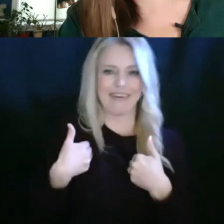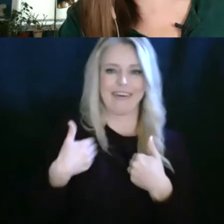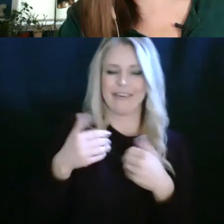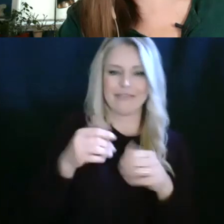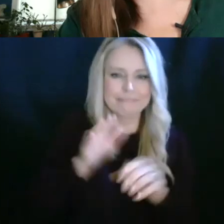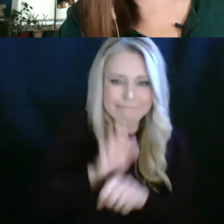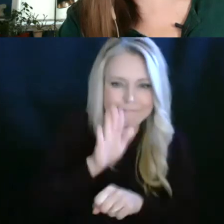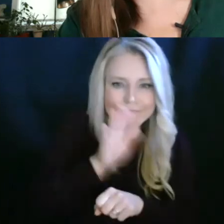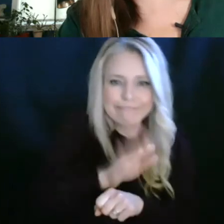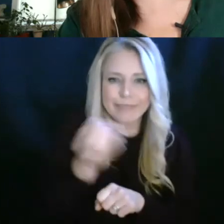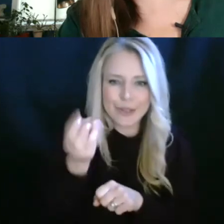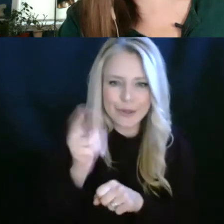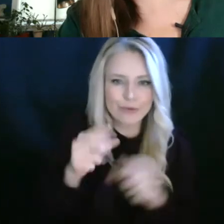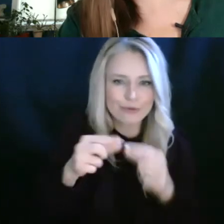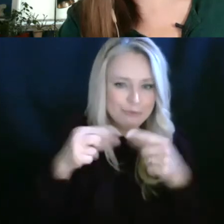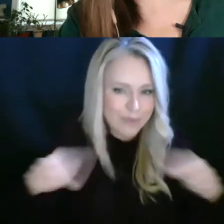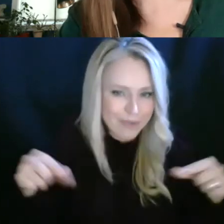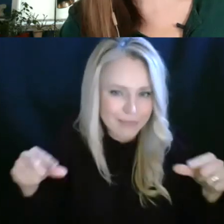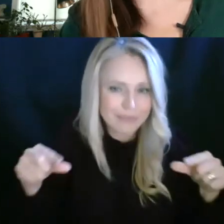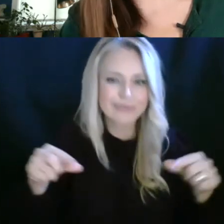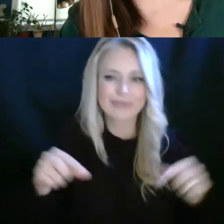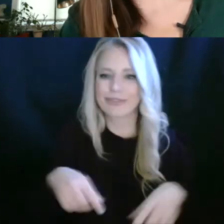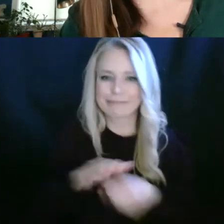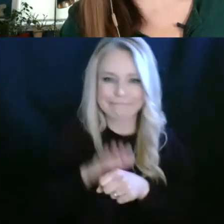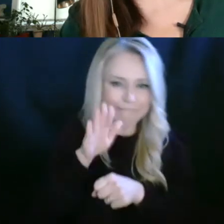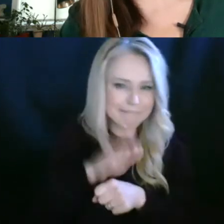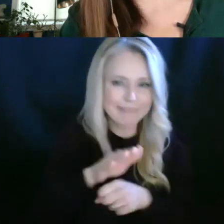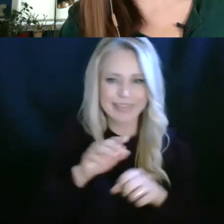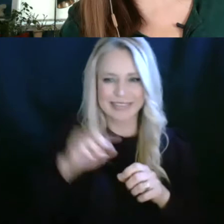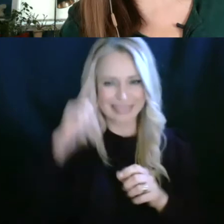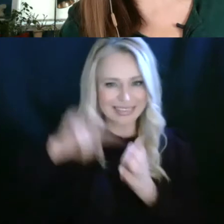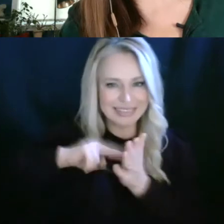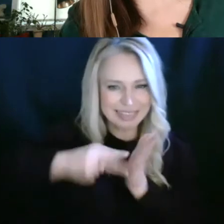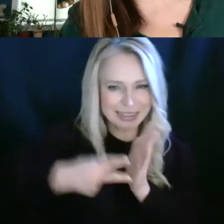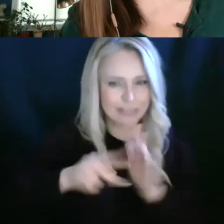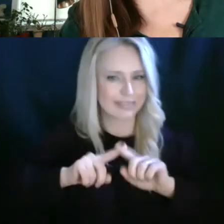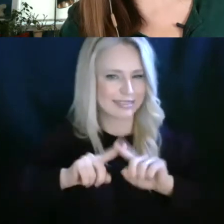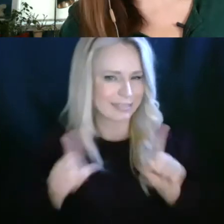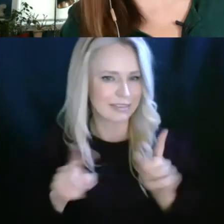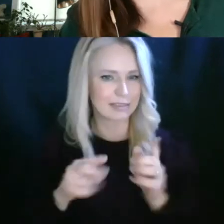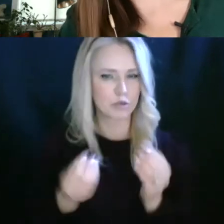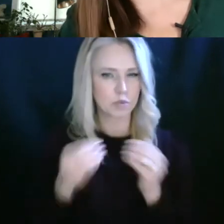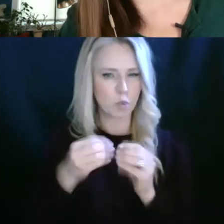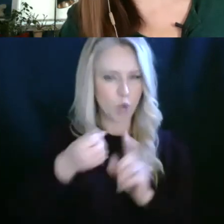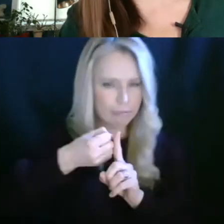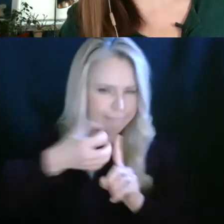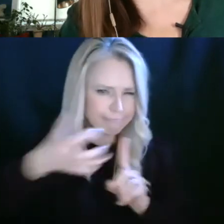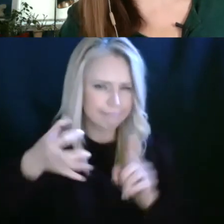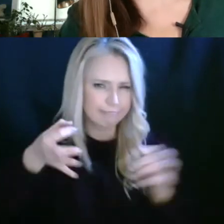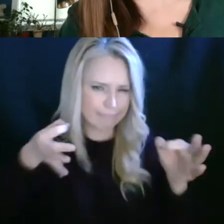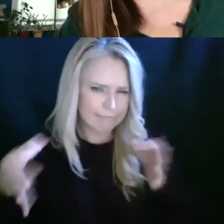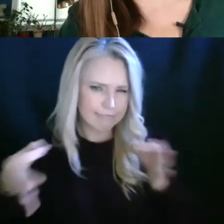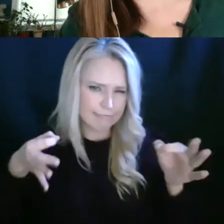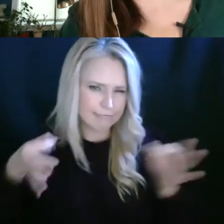but when providing that visual language or the sign language, the grammar is different, the syntax is different, the semantics